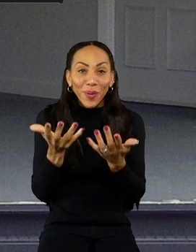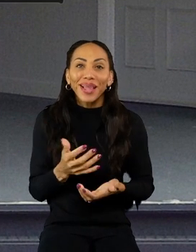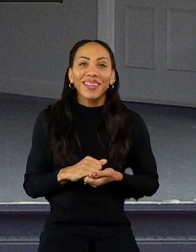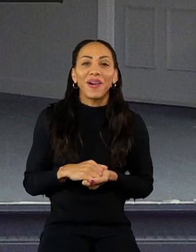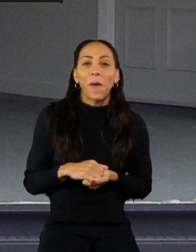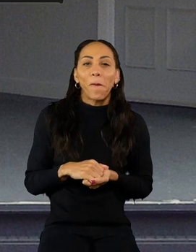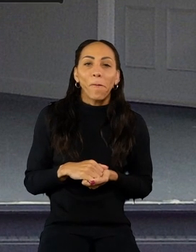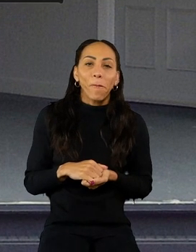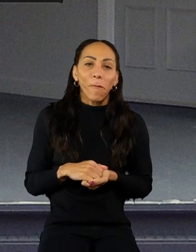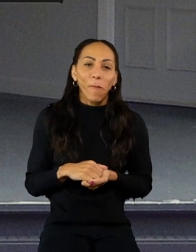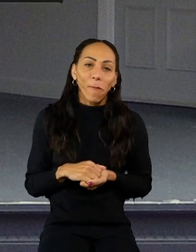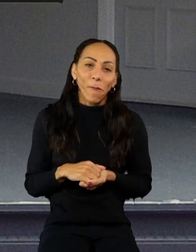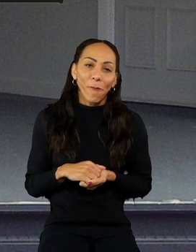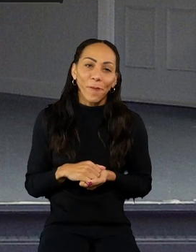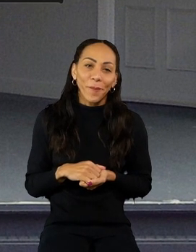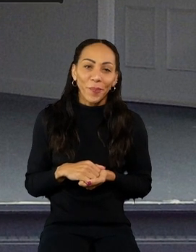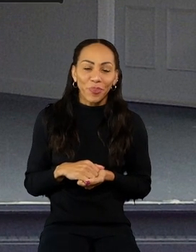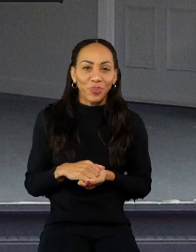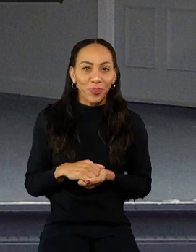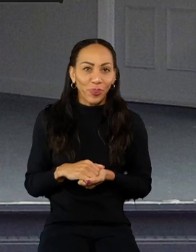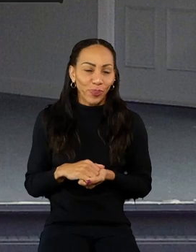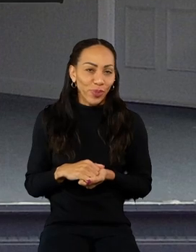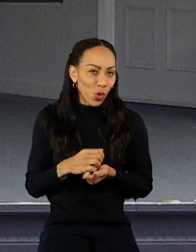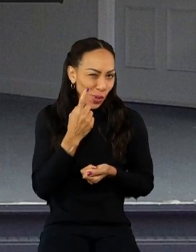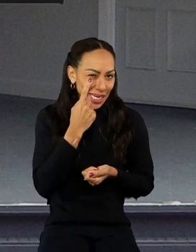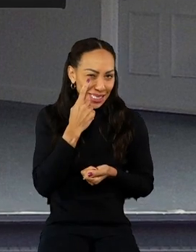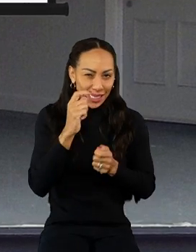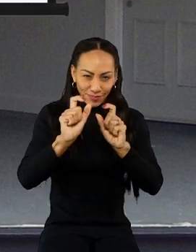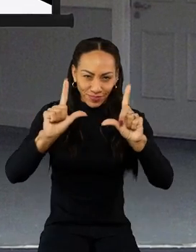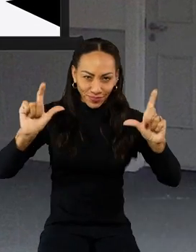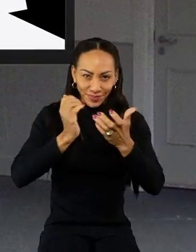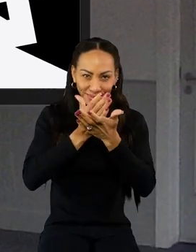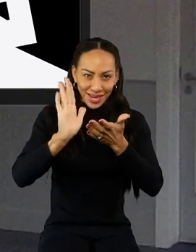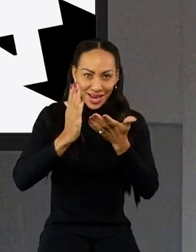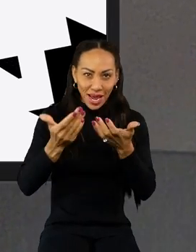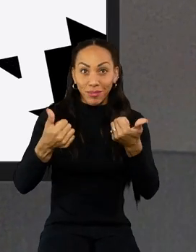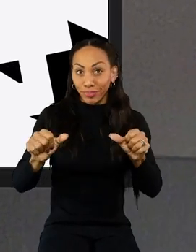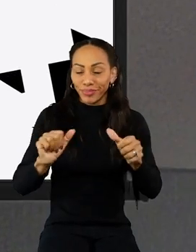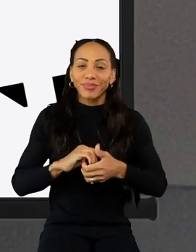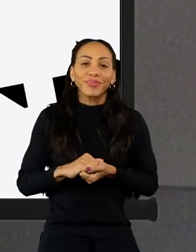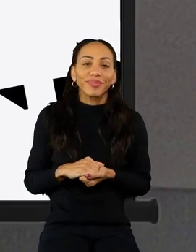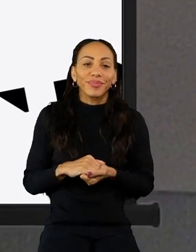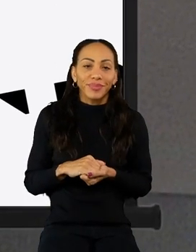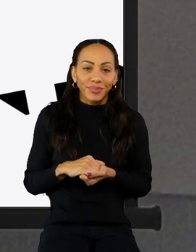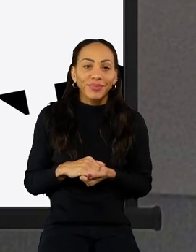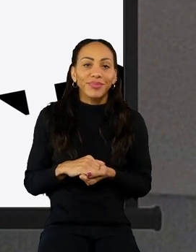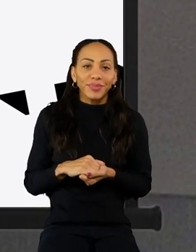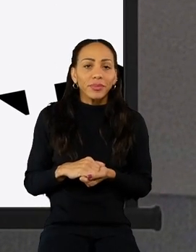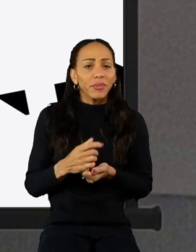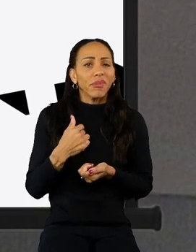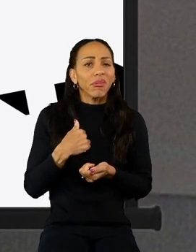so these are the sorts of things we can play around with. So we can go straight to the a bit larger view of the screen. Here